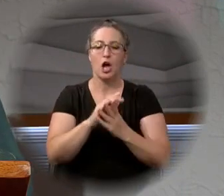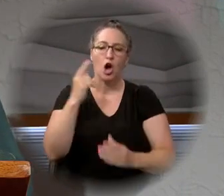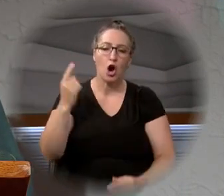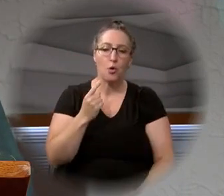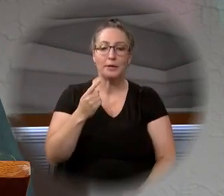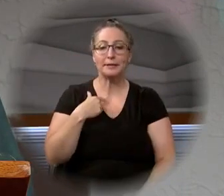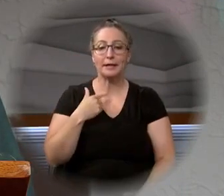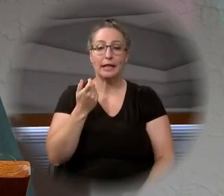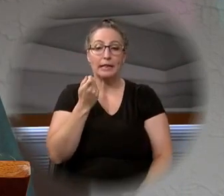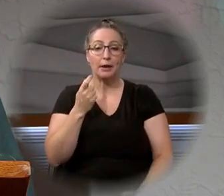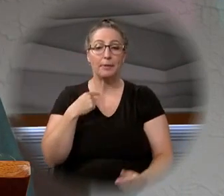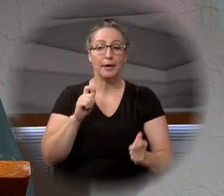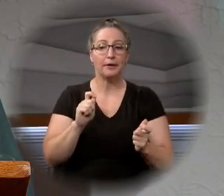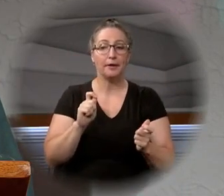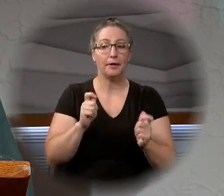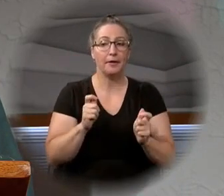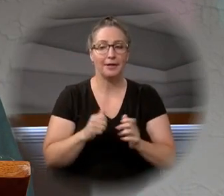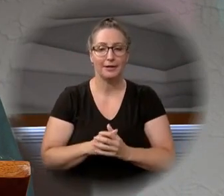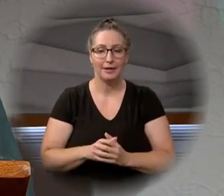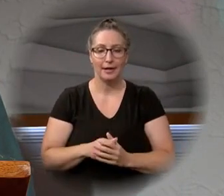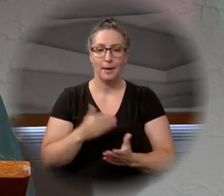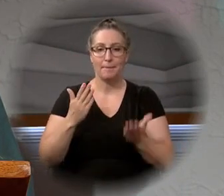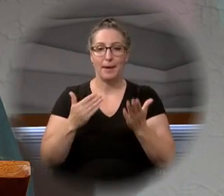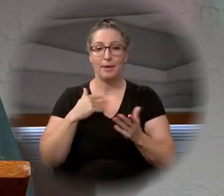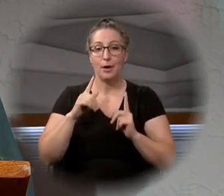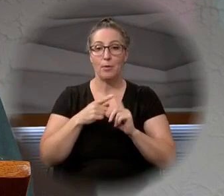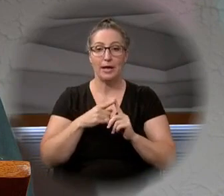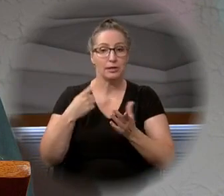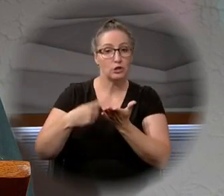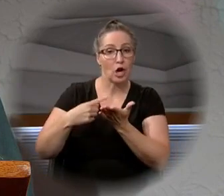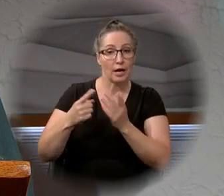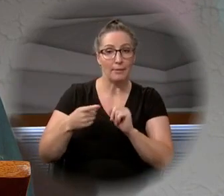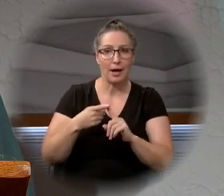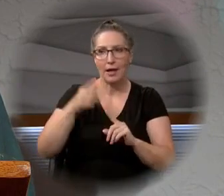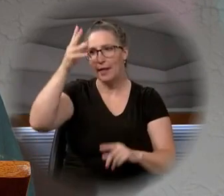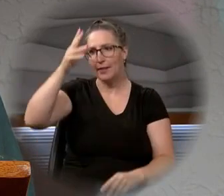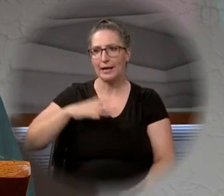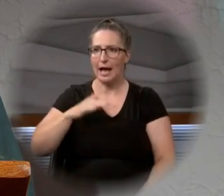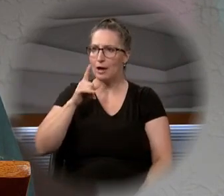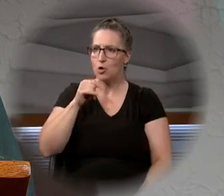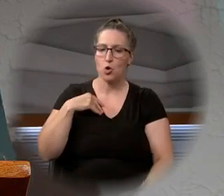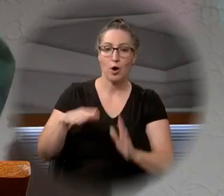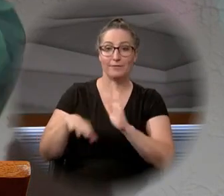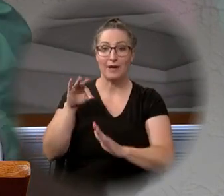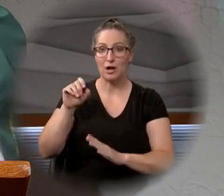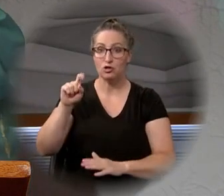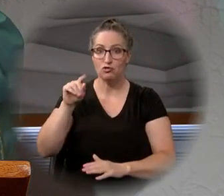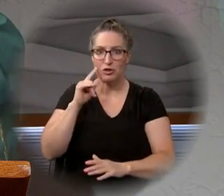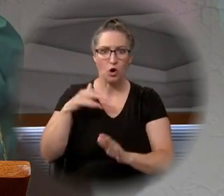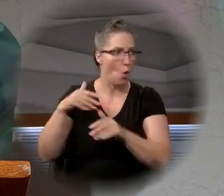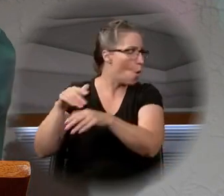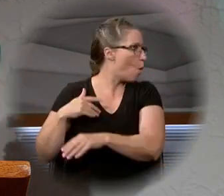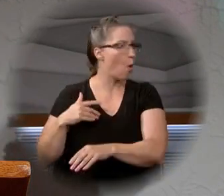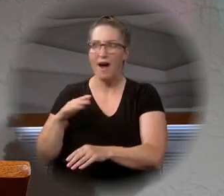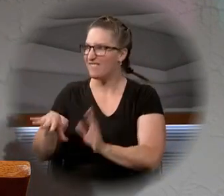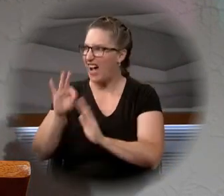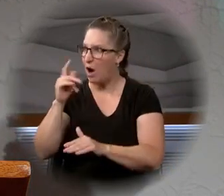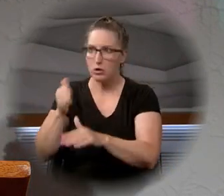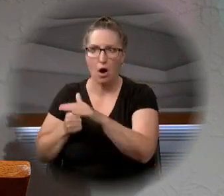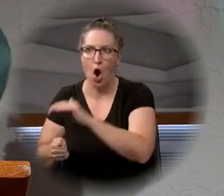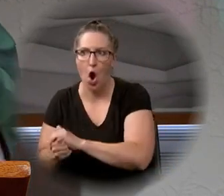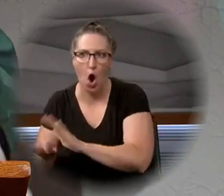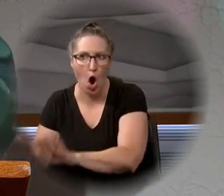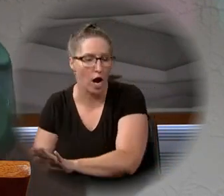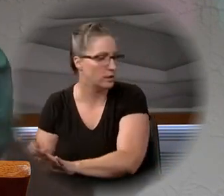twist. We might have a little sense of smile when we talk about the guy who found a treasure, then buried it again and went and